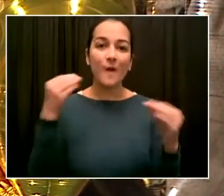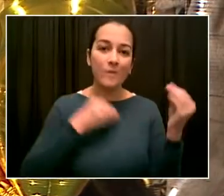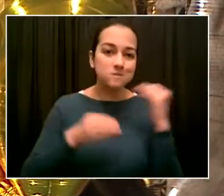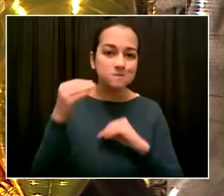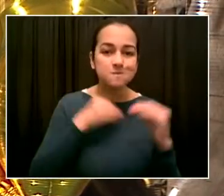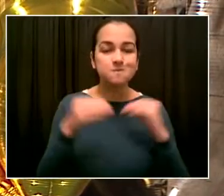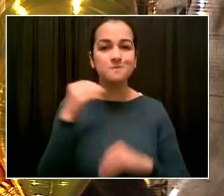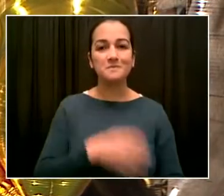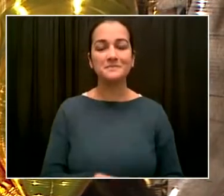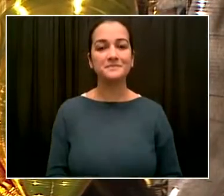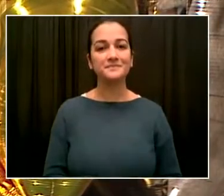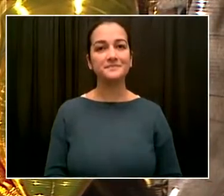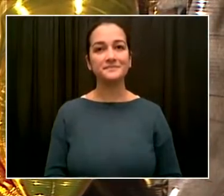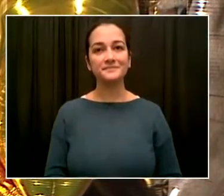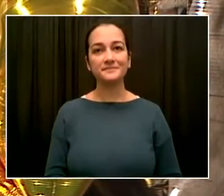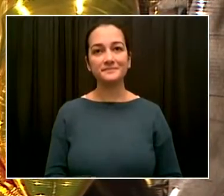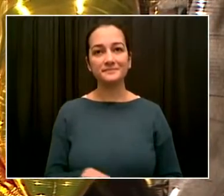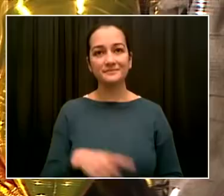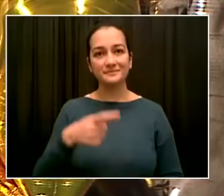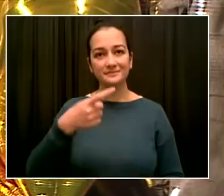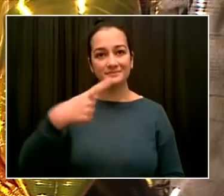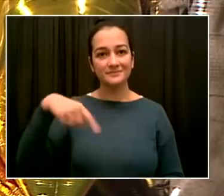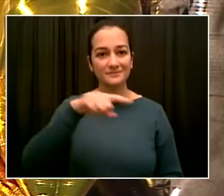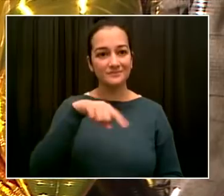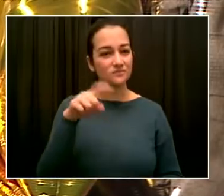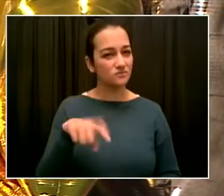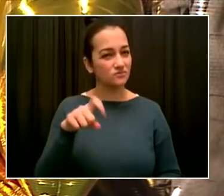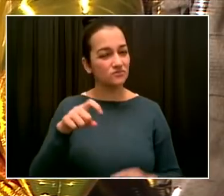years. I honor you. I thank you for it. And let's